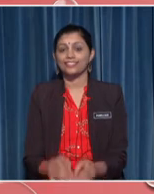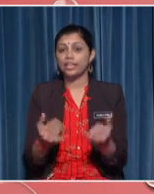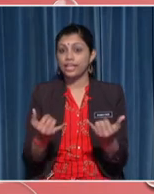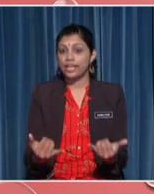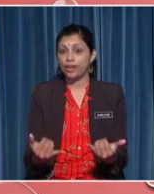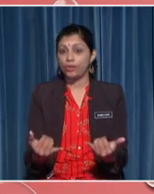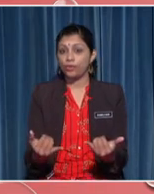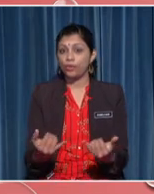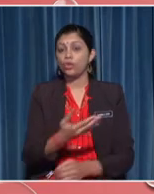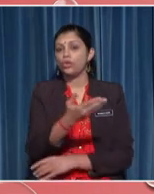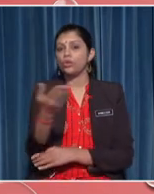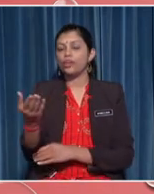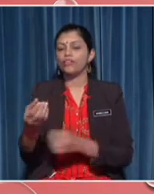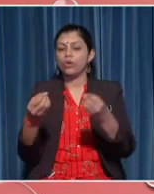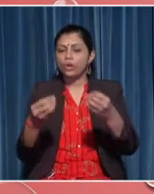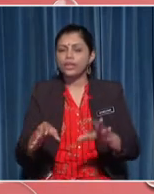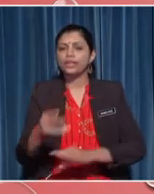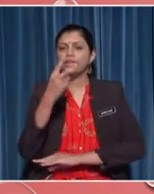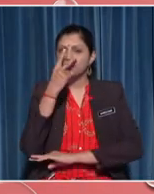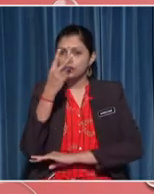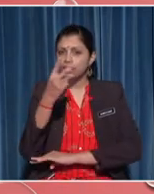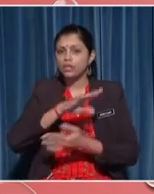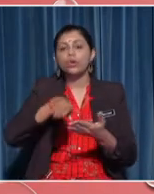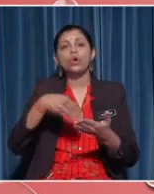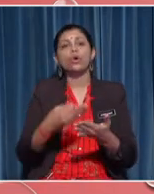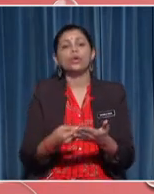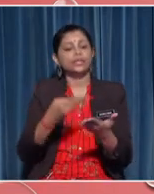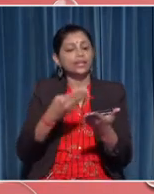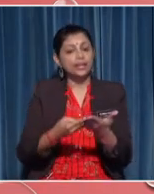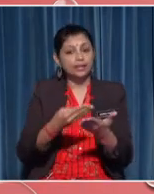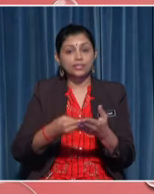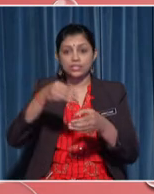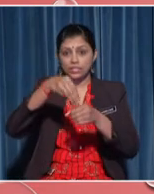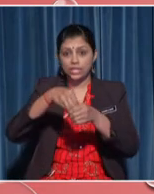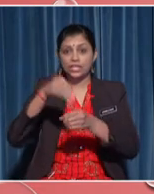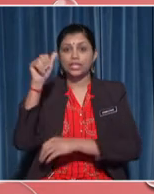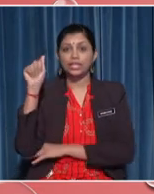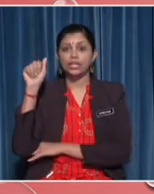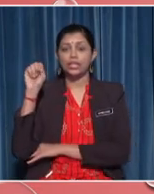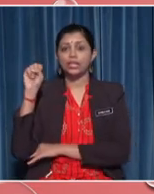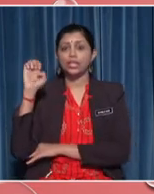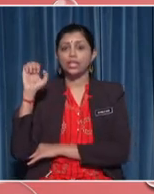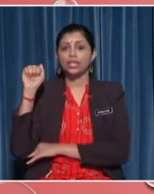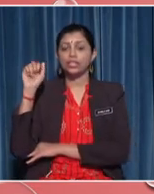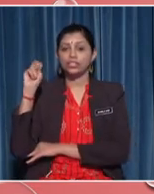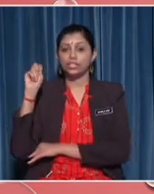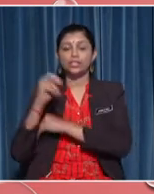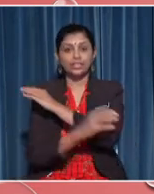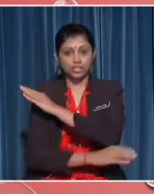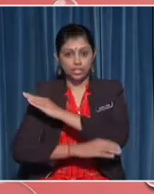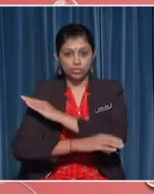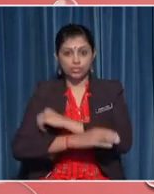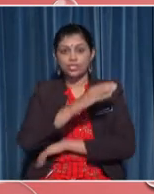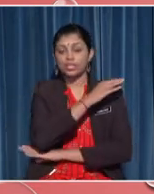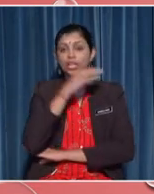Now, you have already seen all the currencies in the ASEAN countries and some